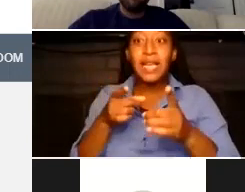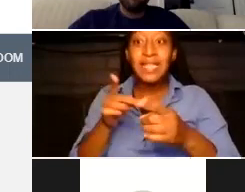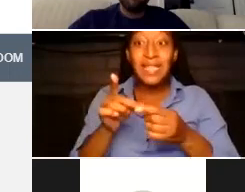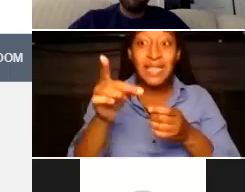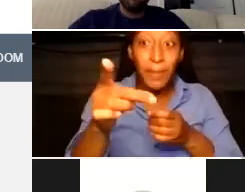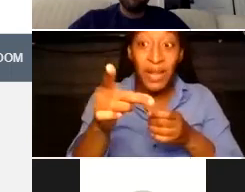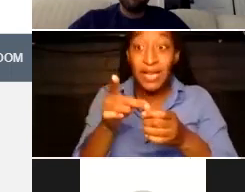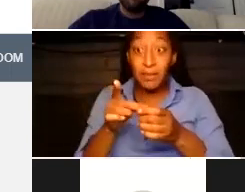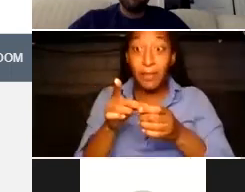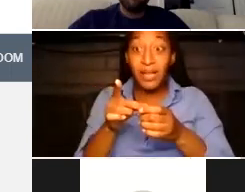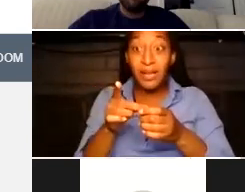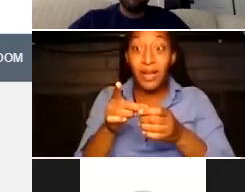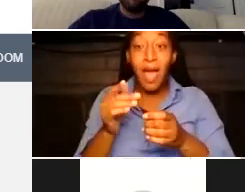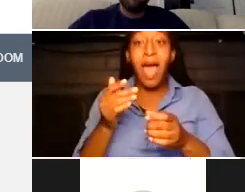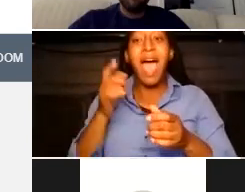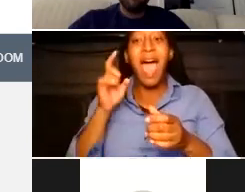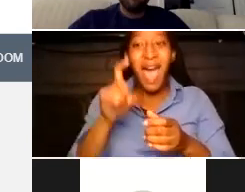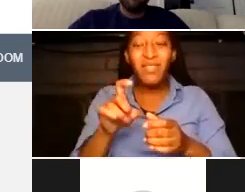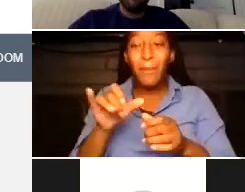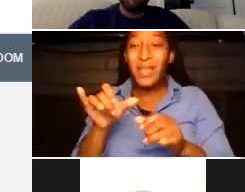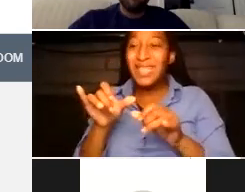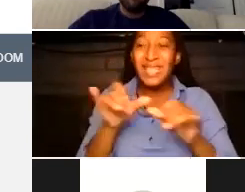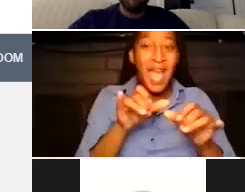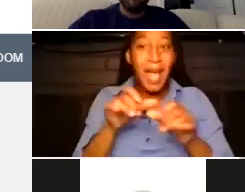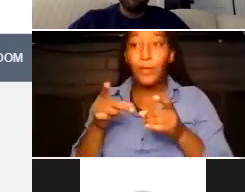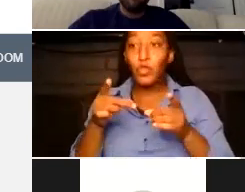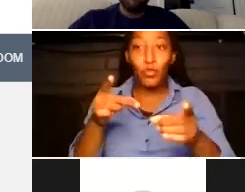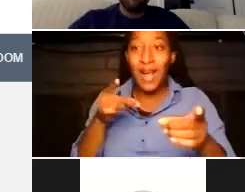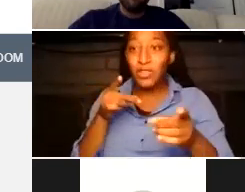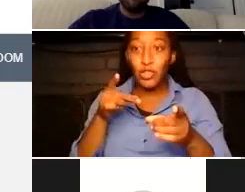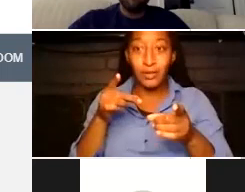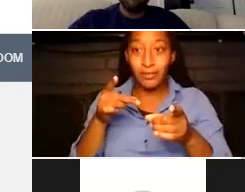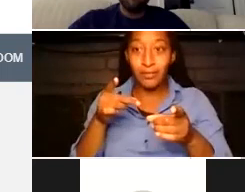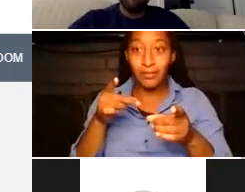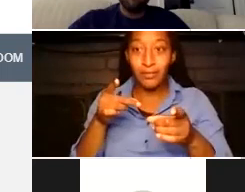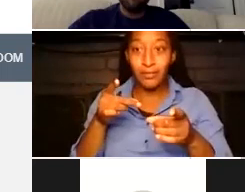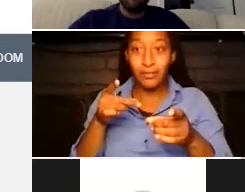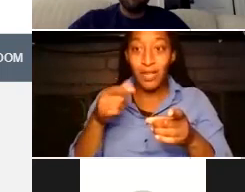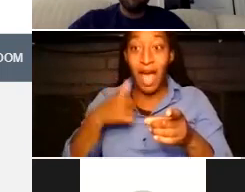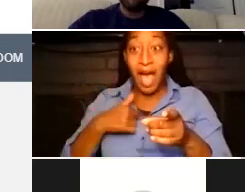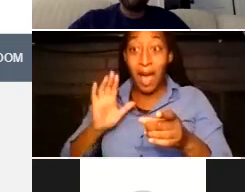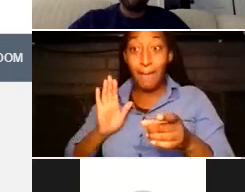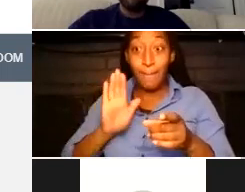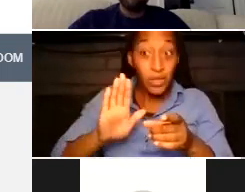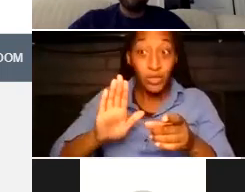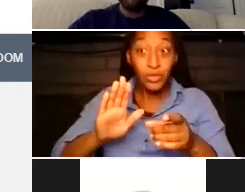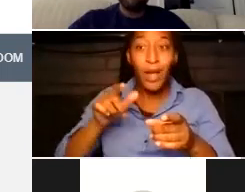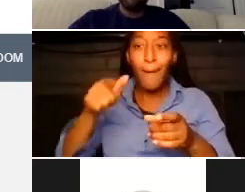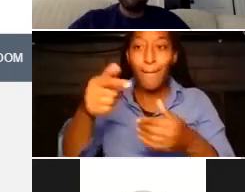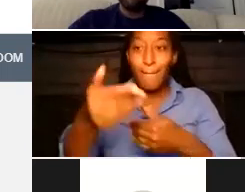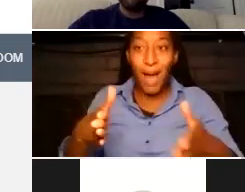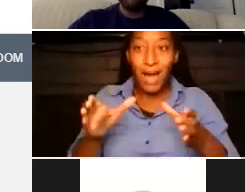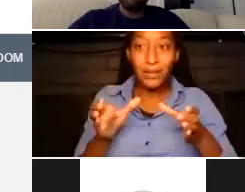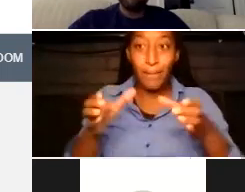Well, you might ask the question, well, how in the world could I apply a force to an